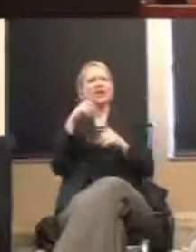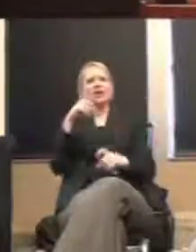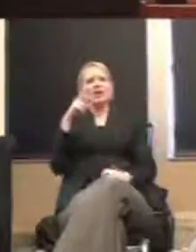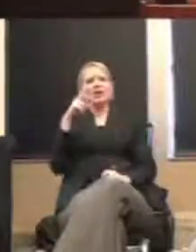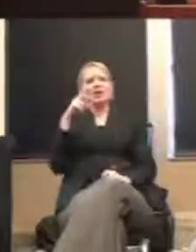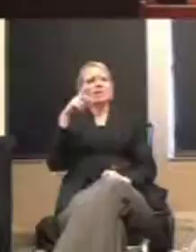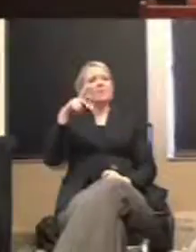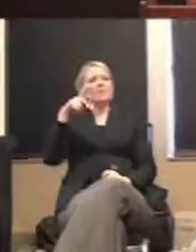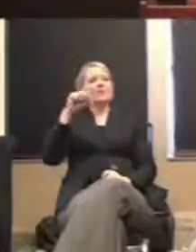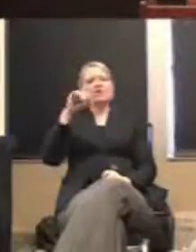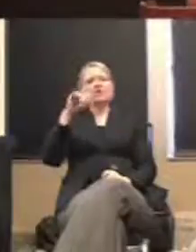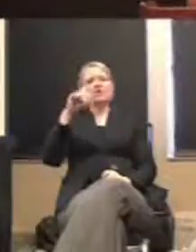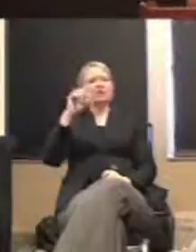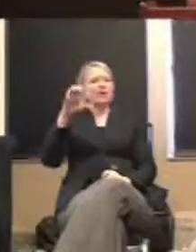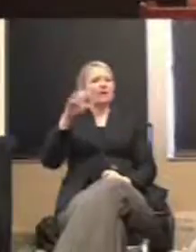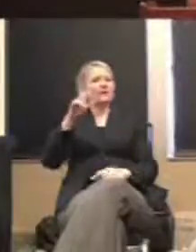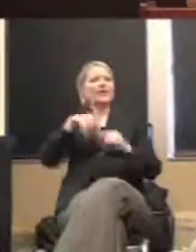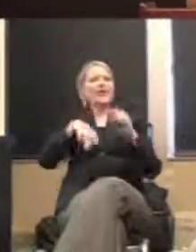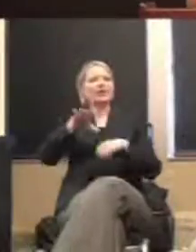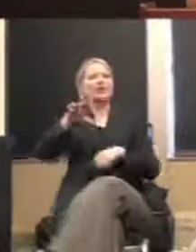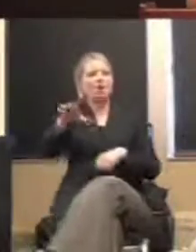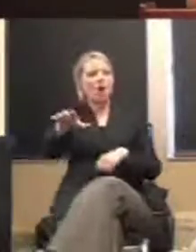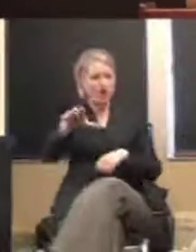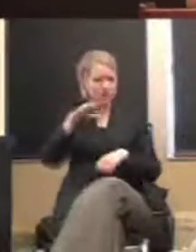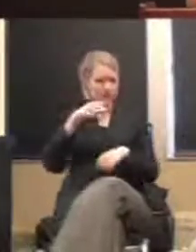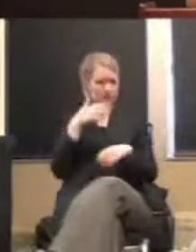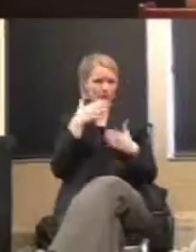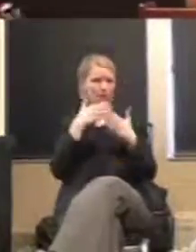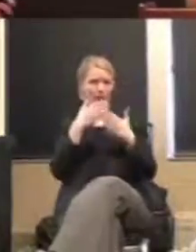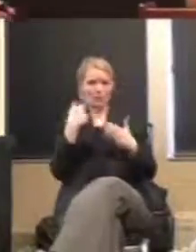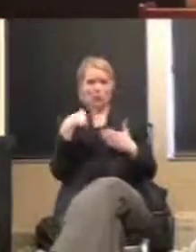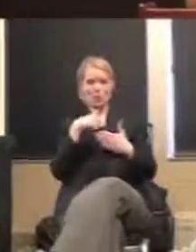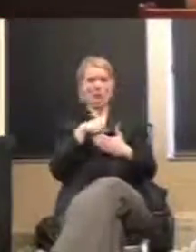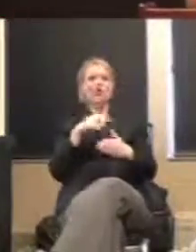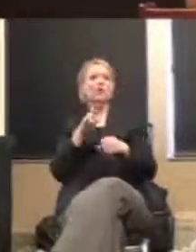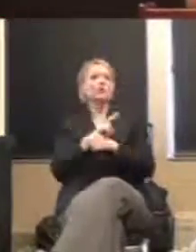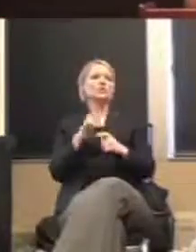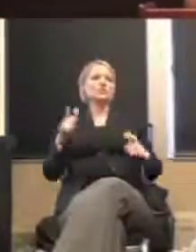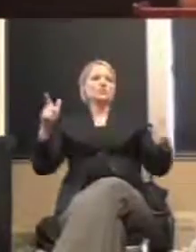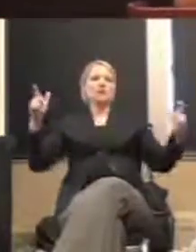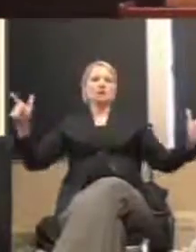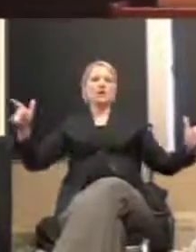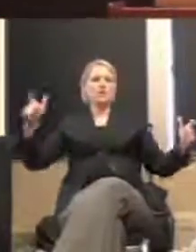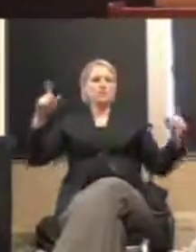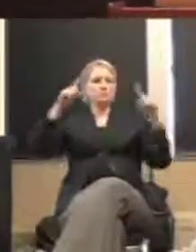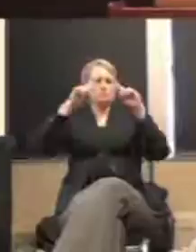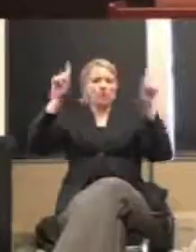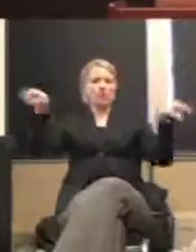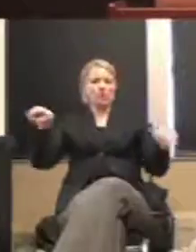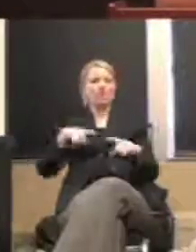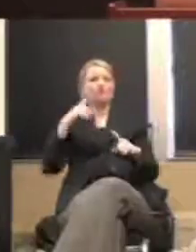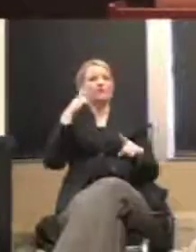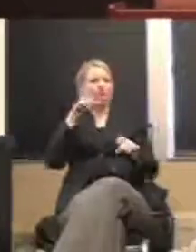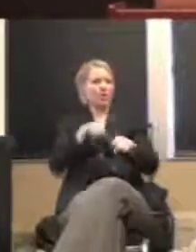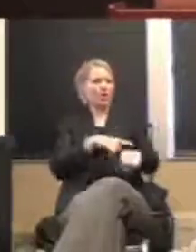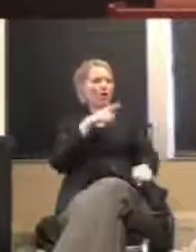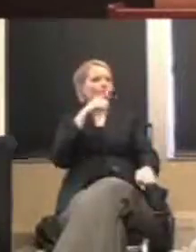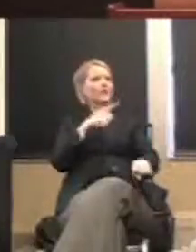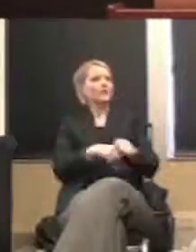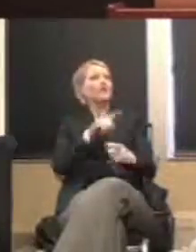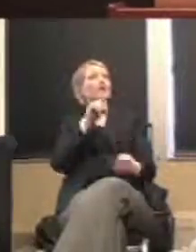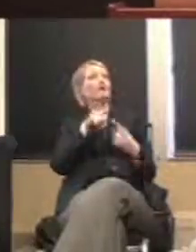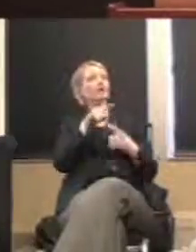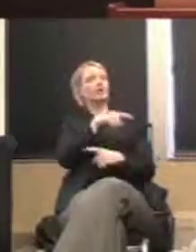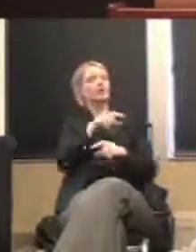cross midline well. And so we stayed on a very large choice board for a very long time until she